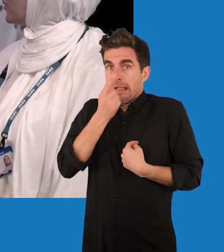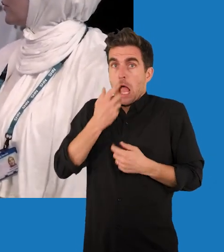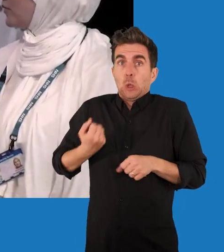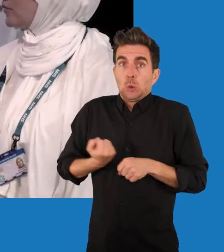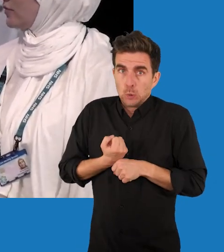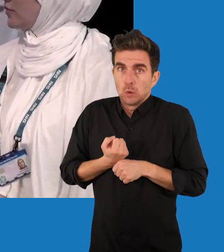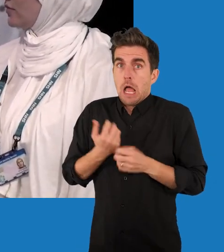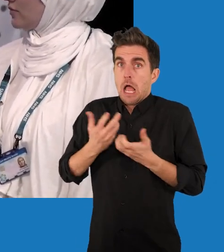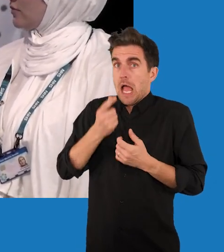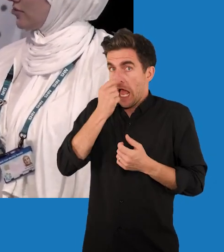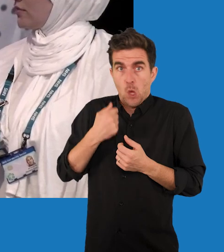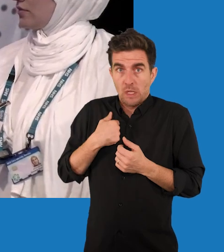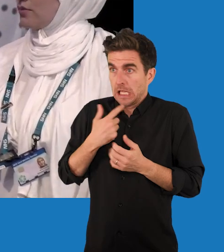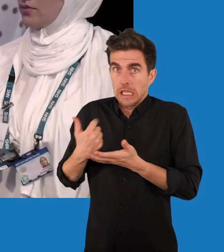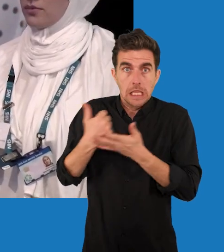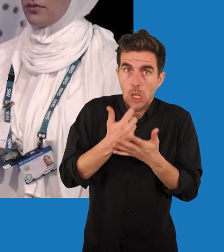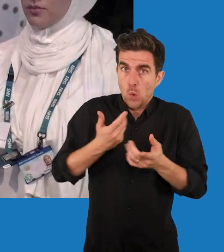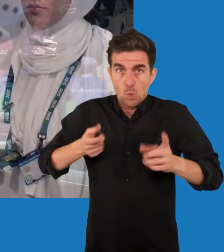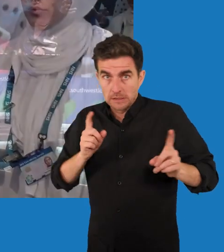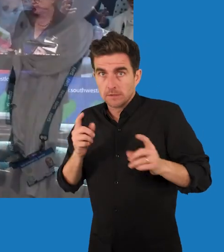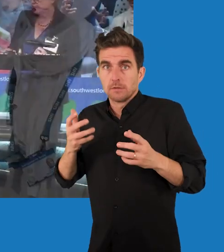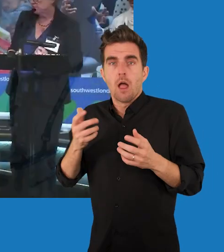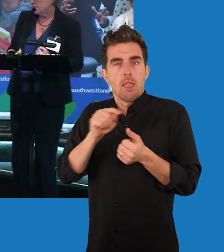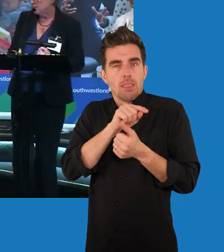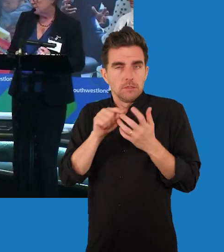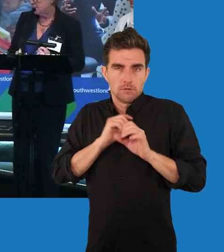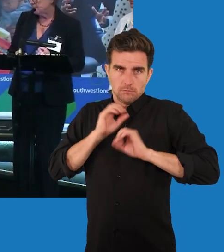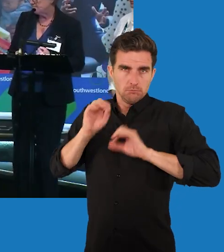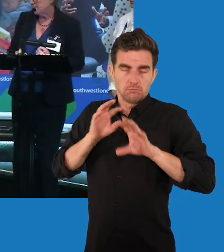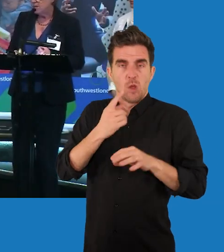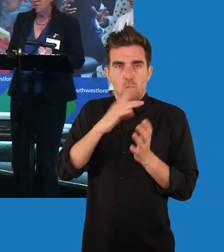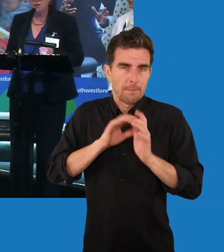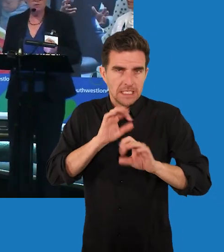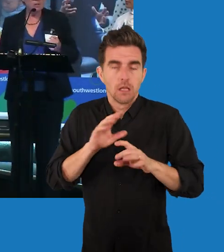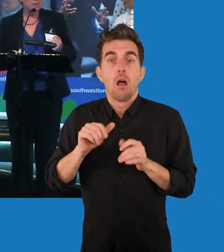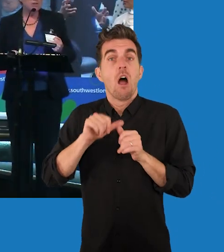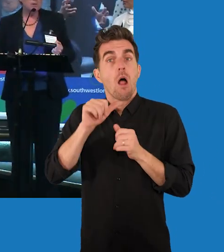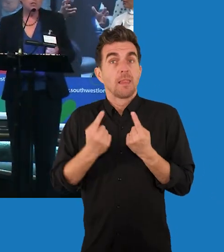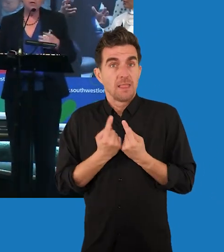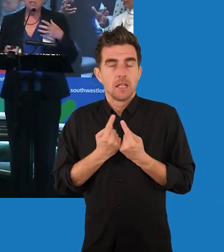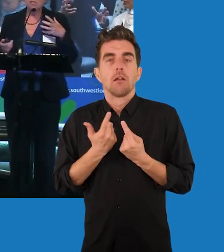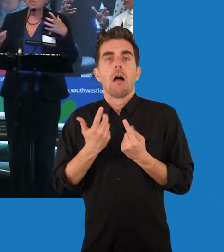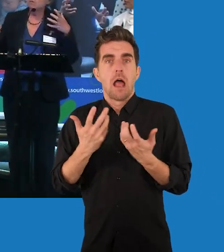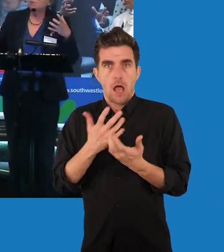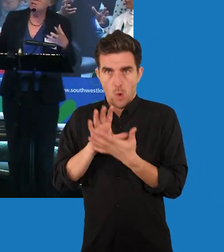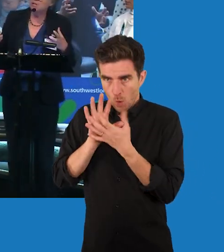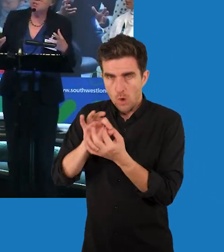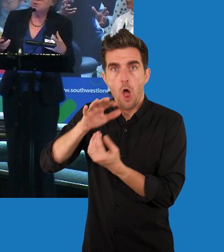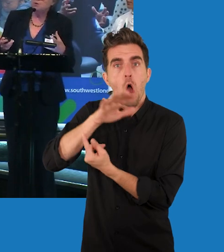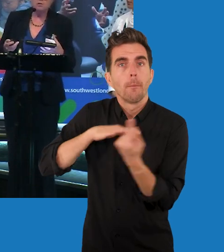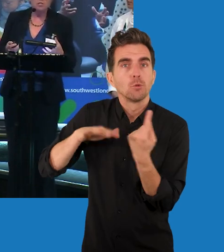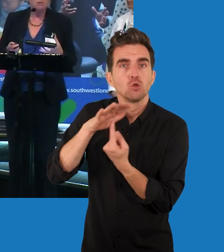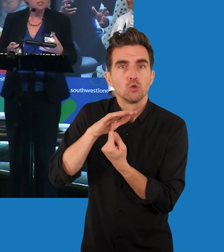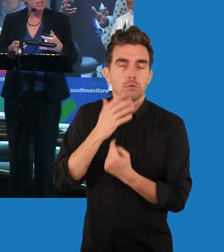we do, how can we refer you on, what can we do, and I'll show you some of the results of that in a minute. The other thing that they've been doing is, in terms of engaging